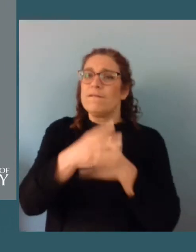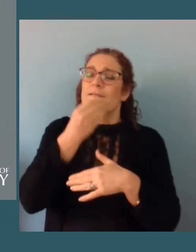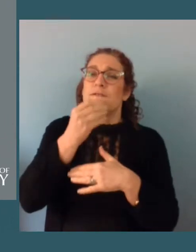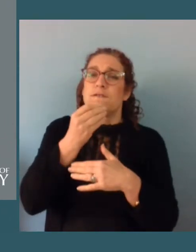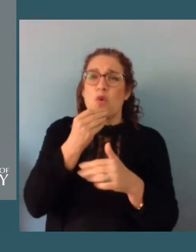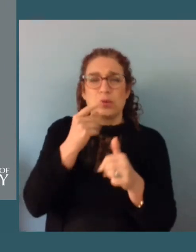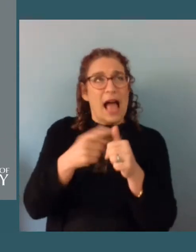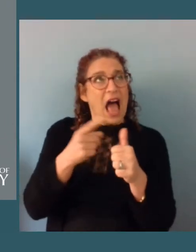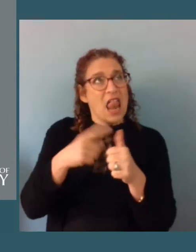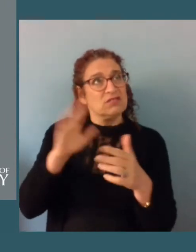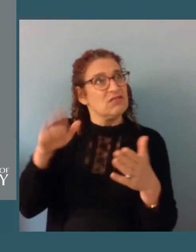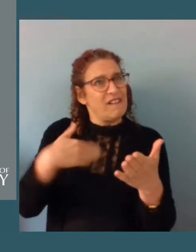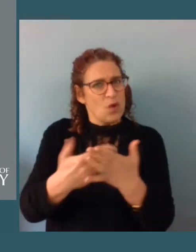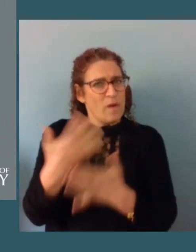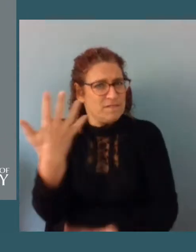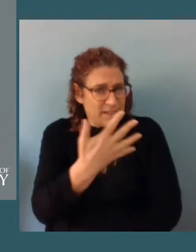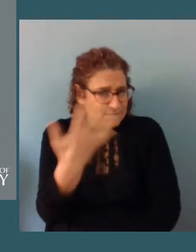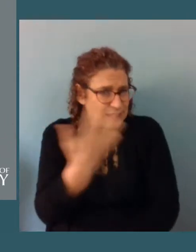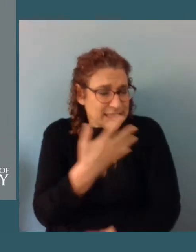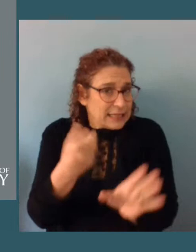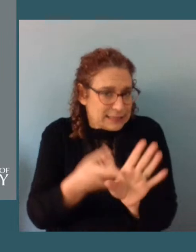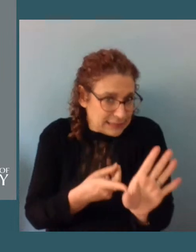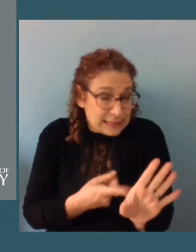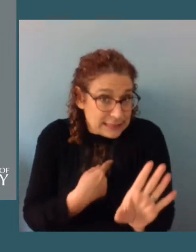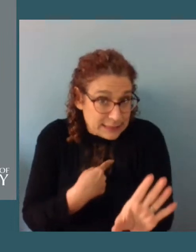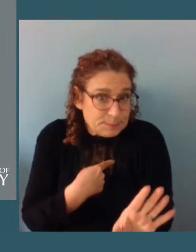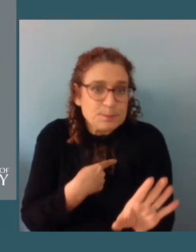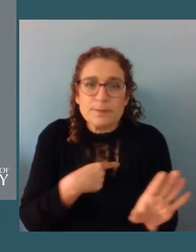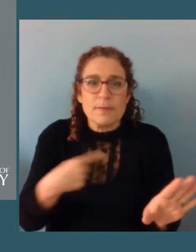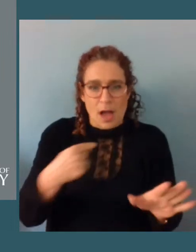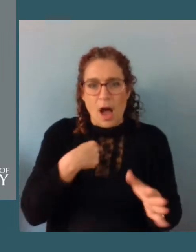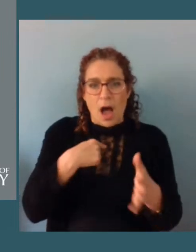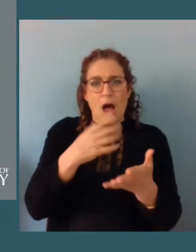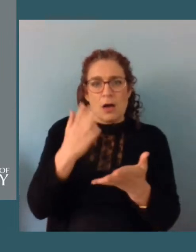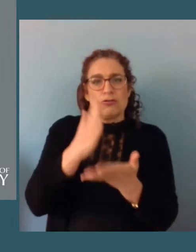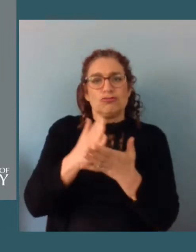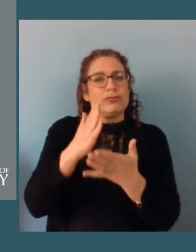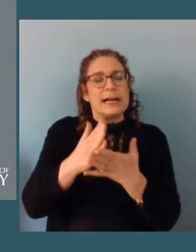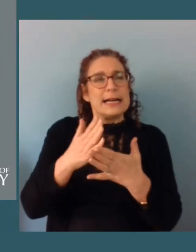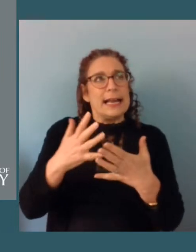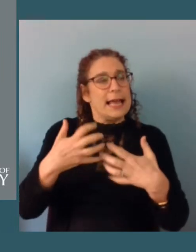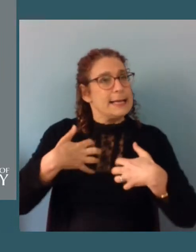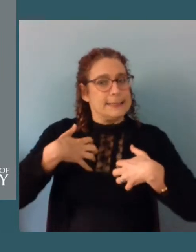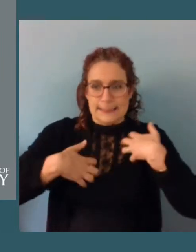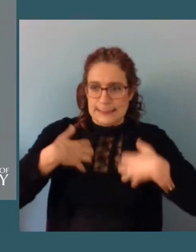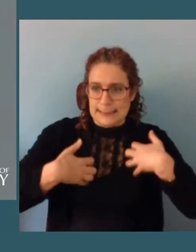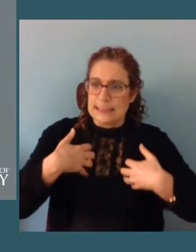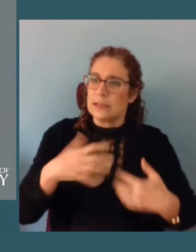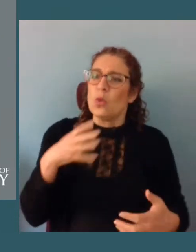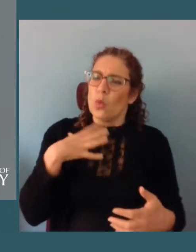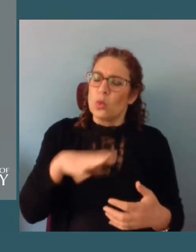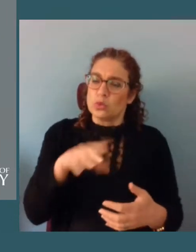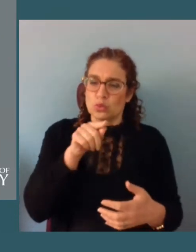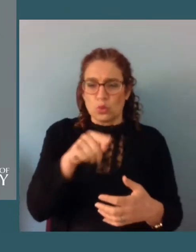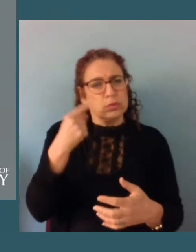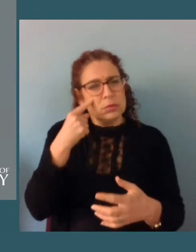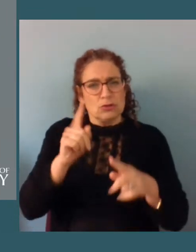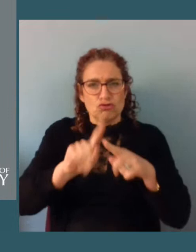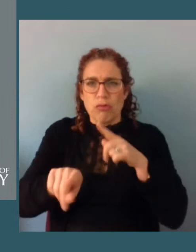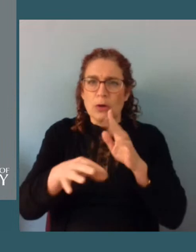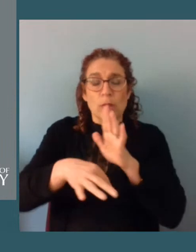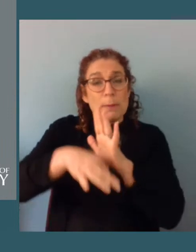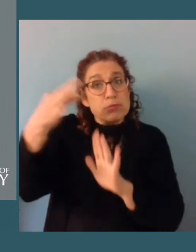about 15 years now, and I'm really, I guess, motivated to try and improve outcomes